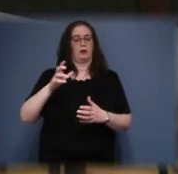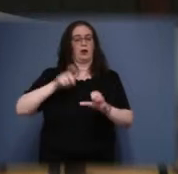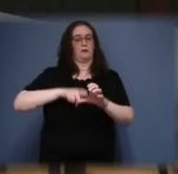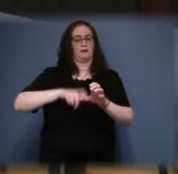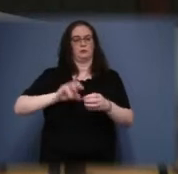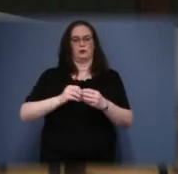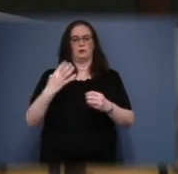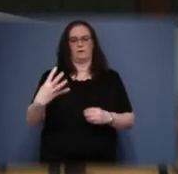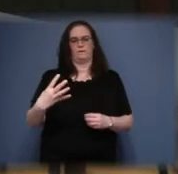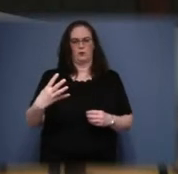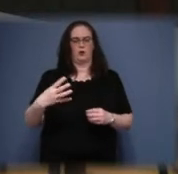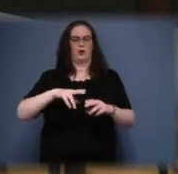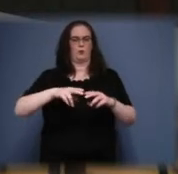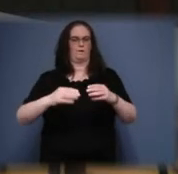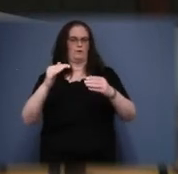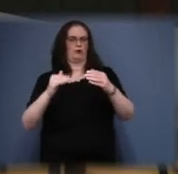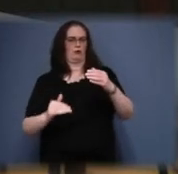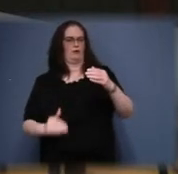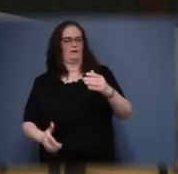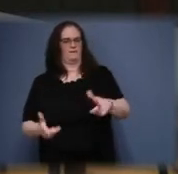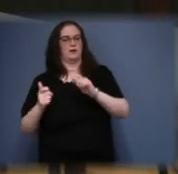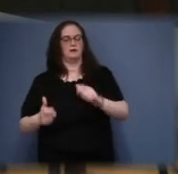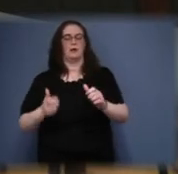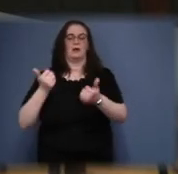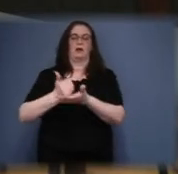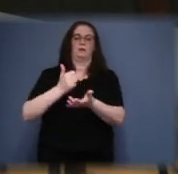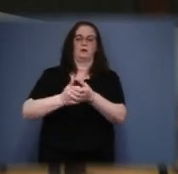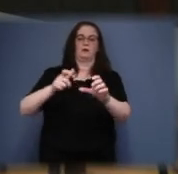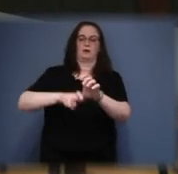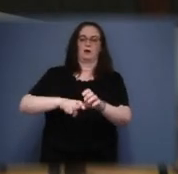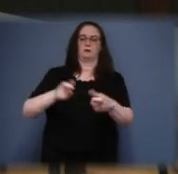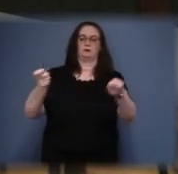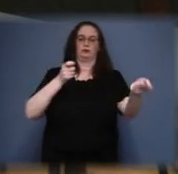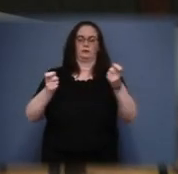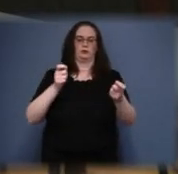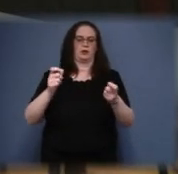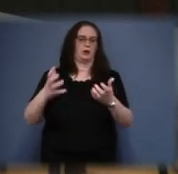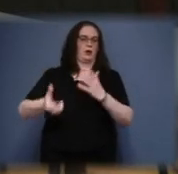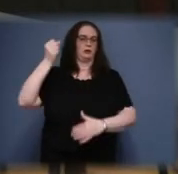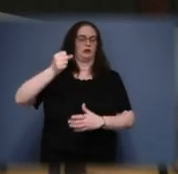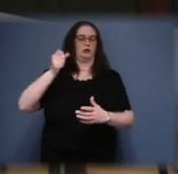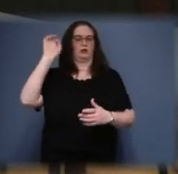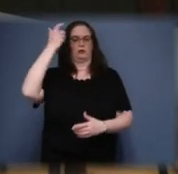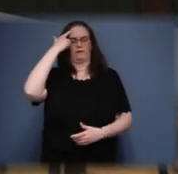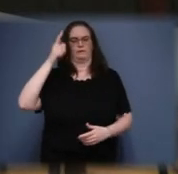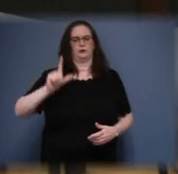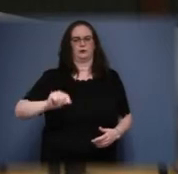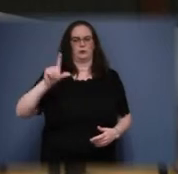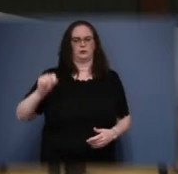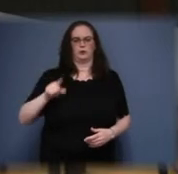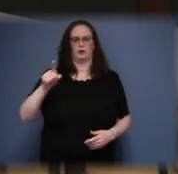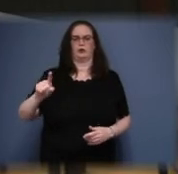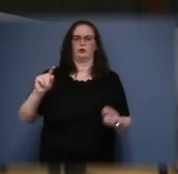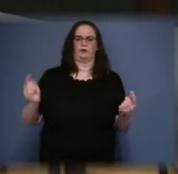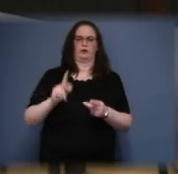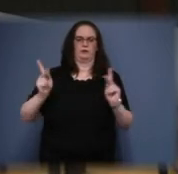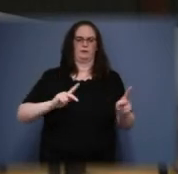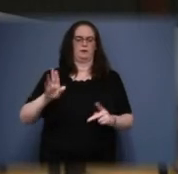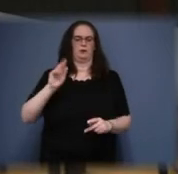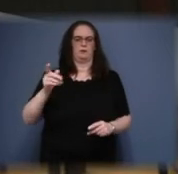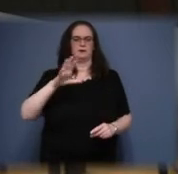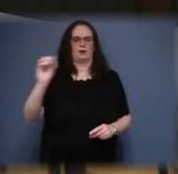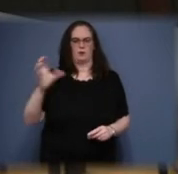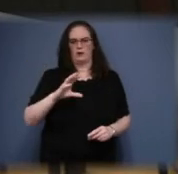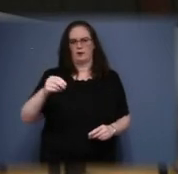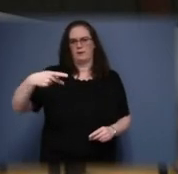four and falling fast. Helping the communist regime, which hijacked our government in 2020, you hurt the people of Bucks County and